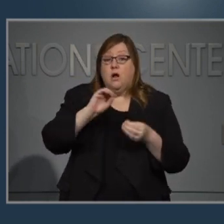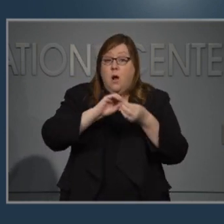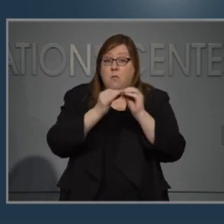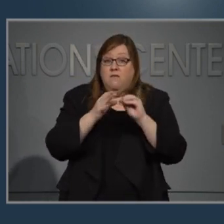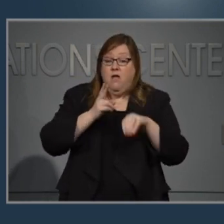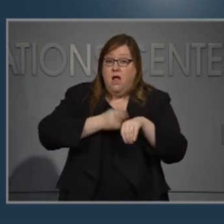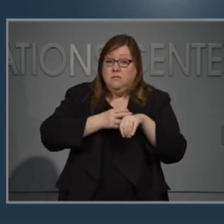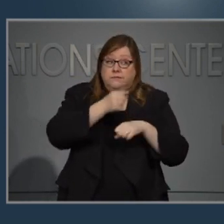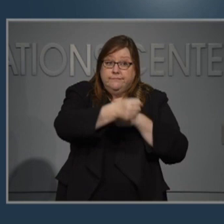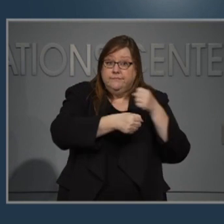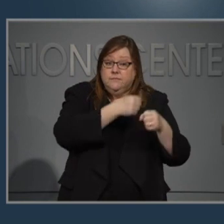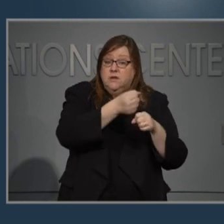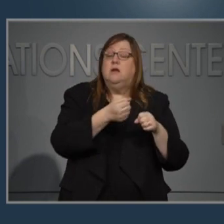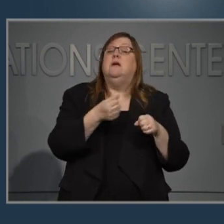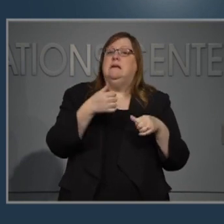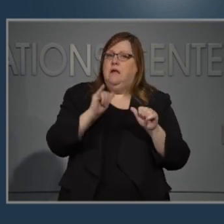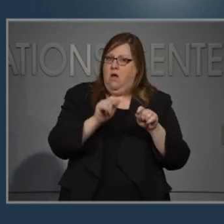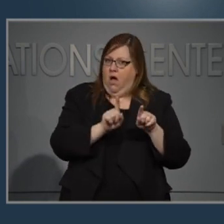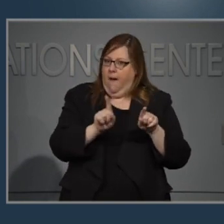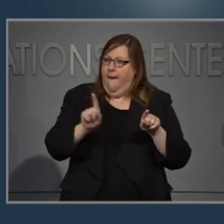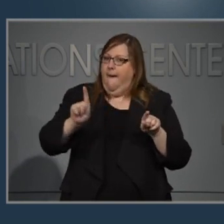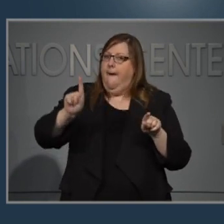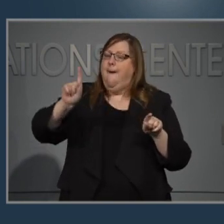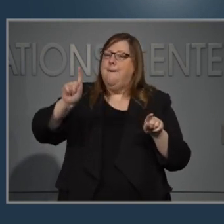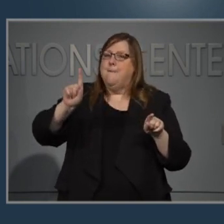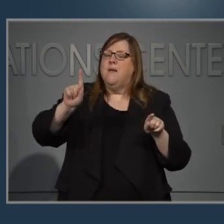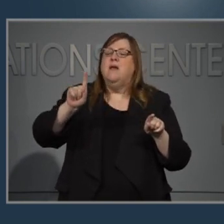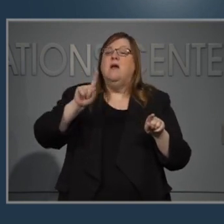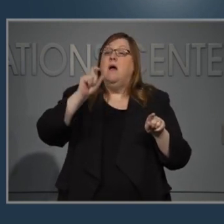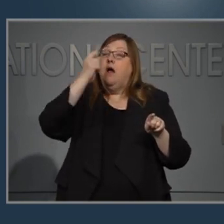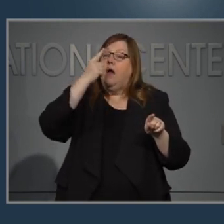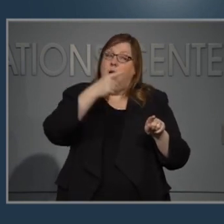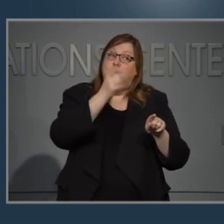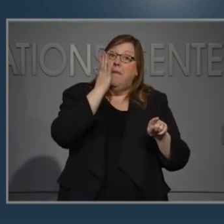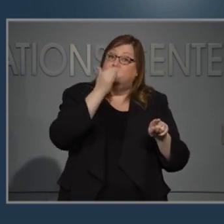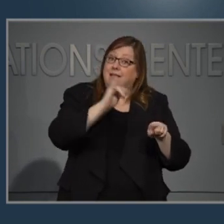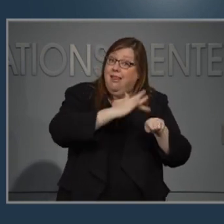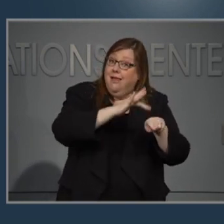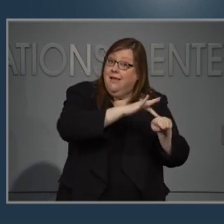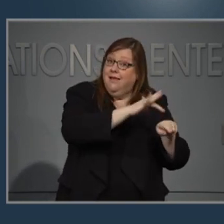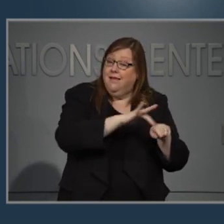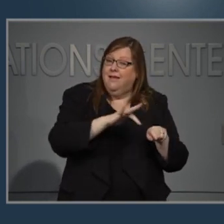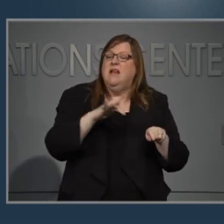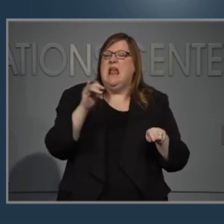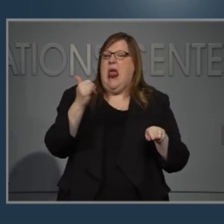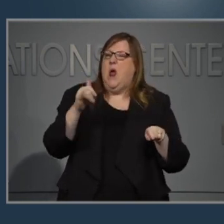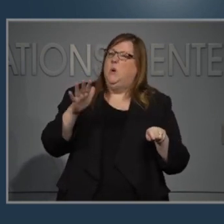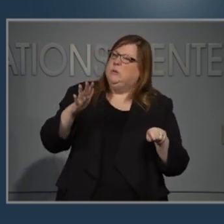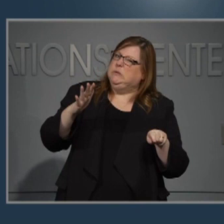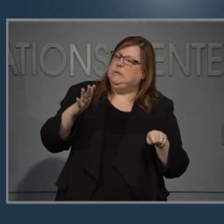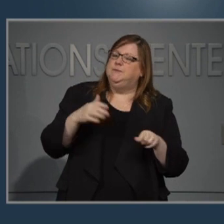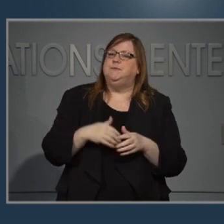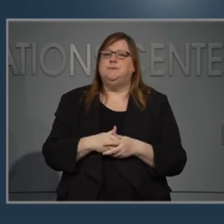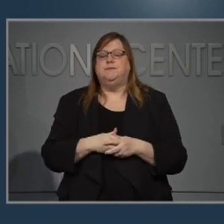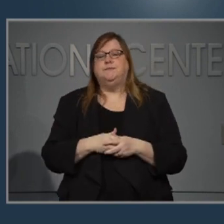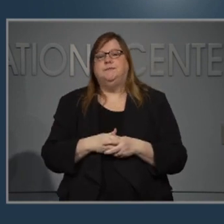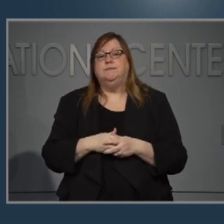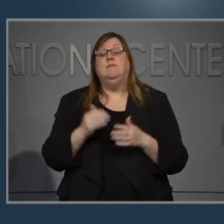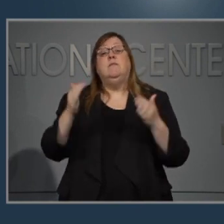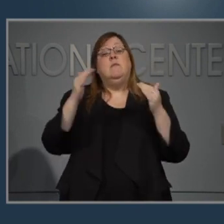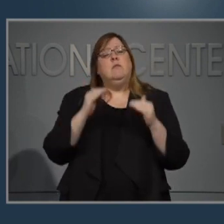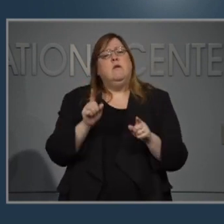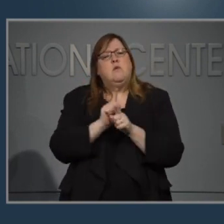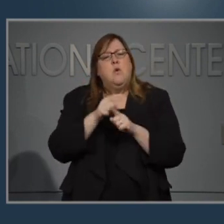also increasing, but we have capacity, again, a yellow line. We're also tracking our critical capabilities,